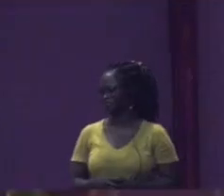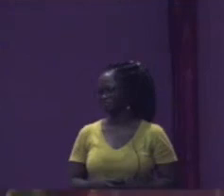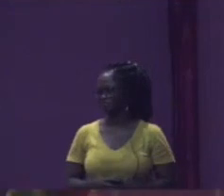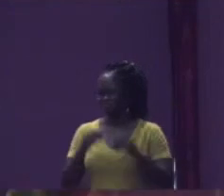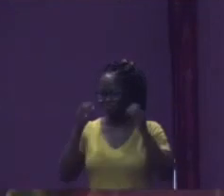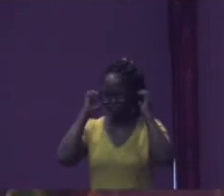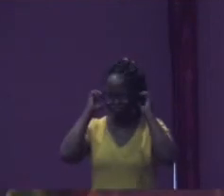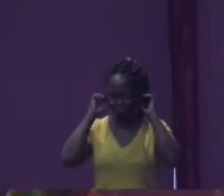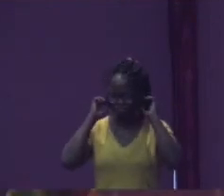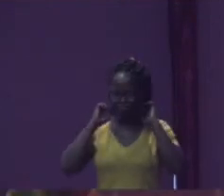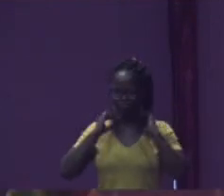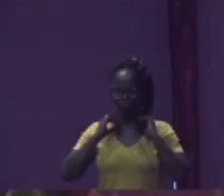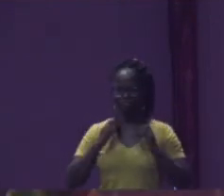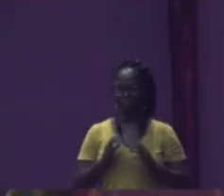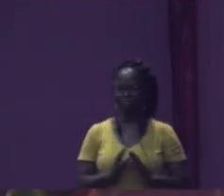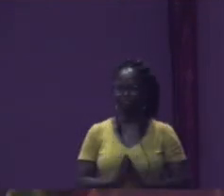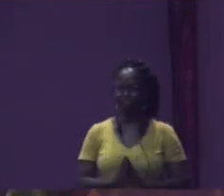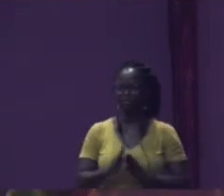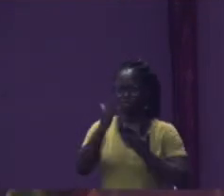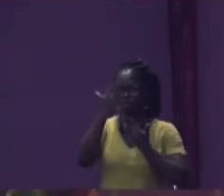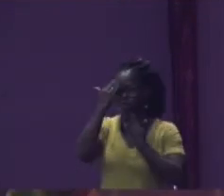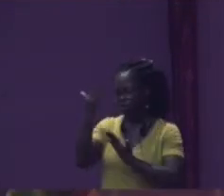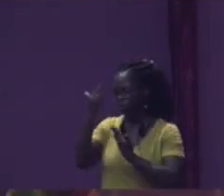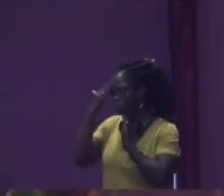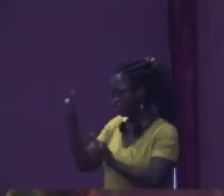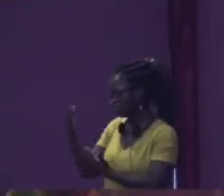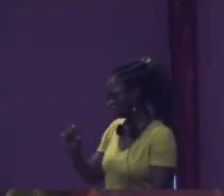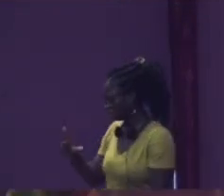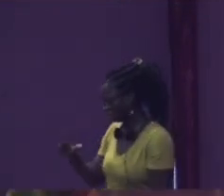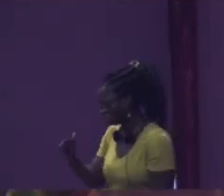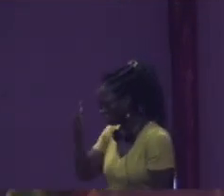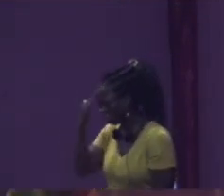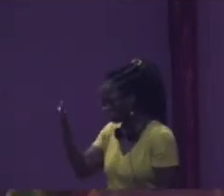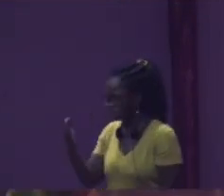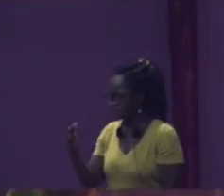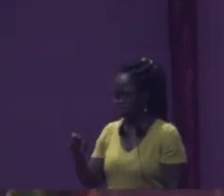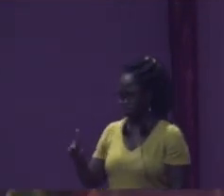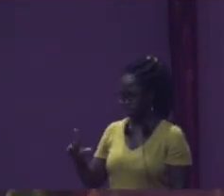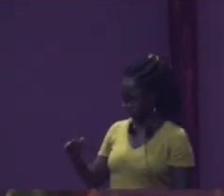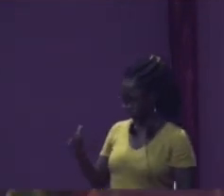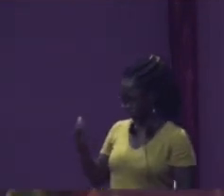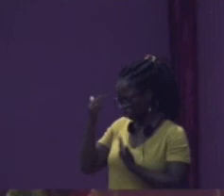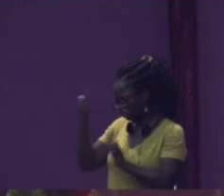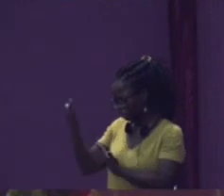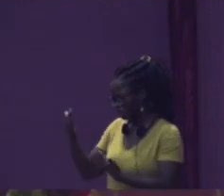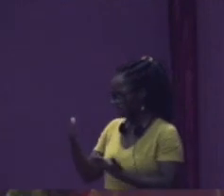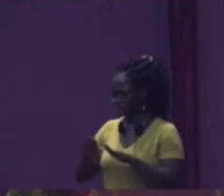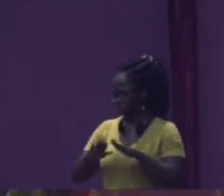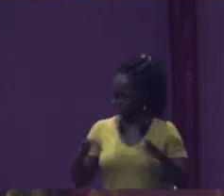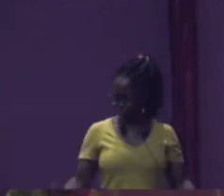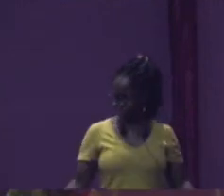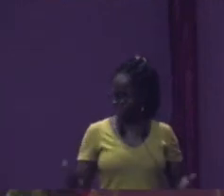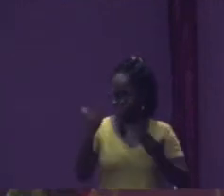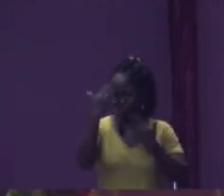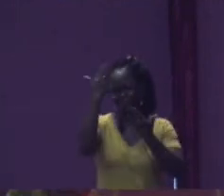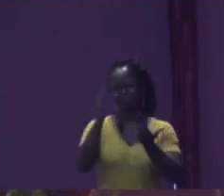Mais uma vez, obrigado, doutora Sheila. Agora vamos fazer essa mesa para passar para outra mesa de apresentação. Obrigado.